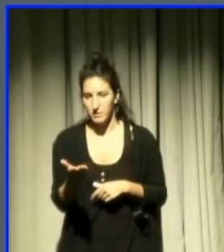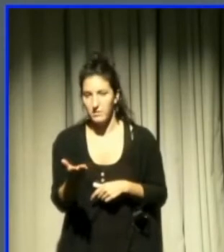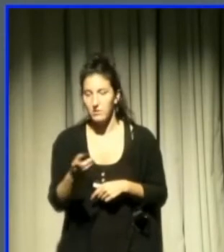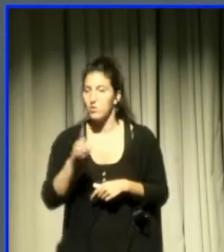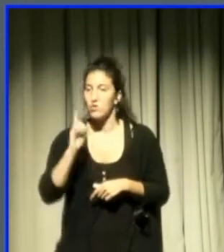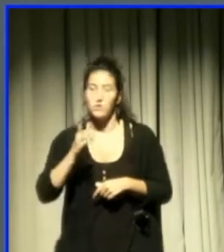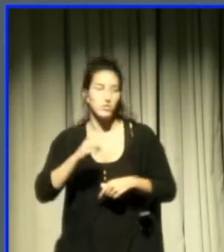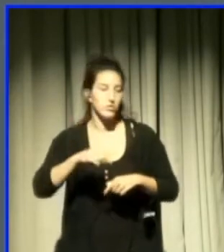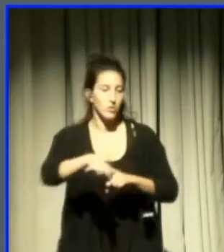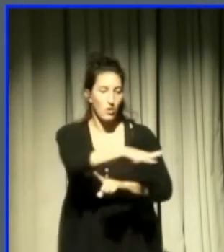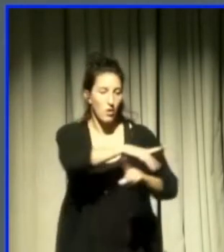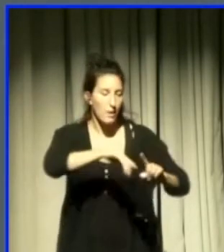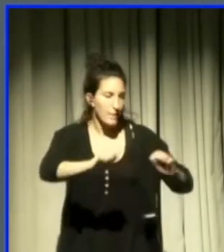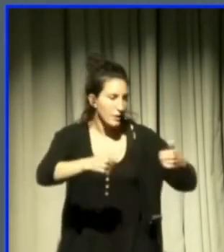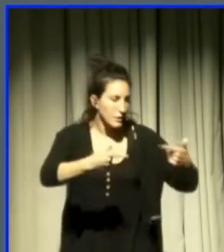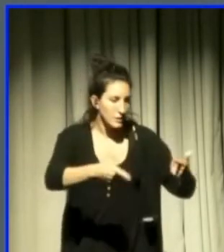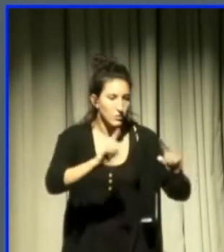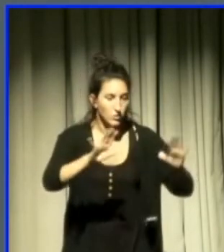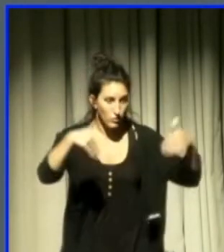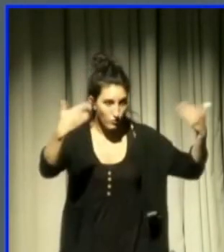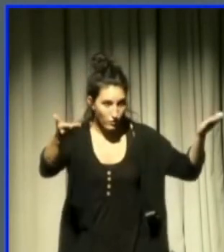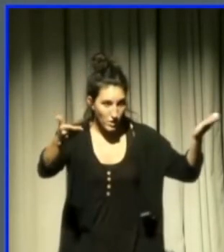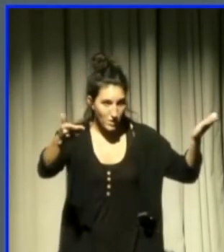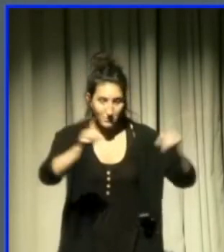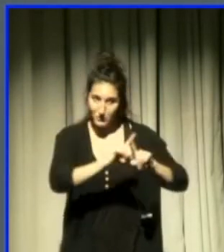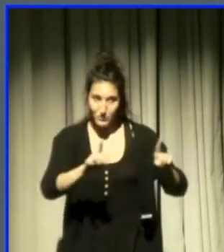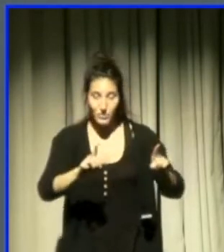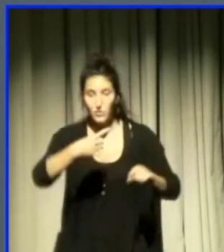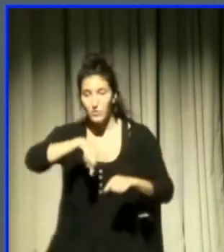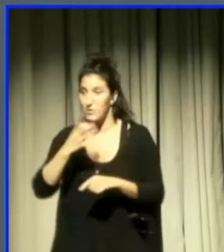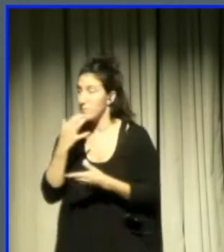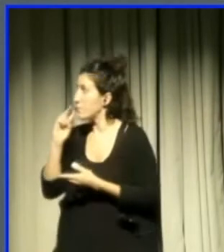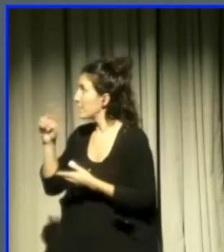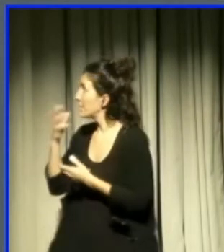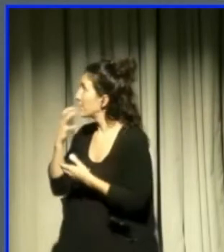you, for instance, take a look at how our interiors look like,